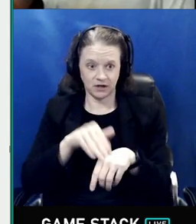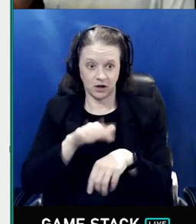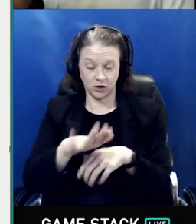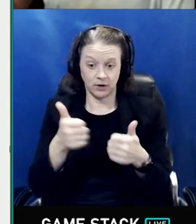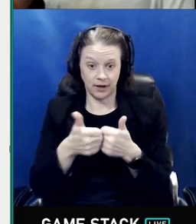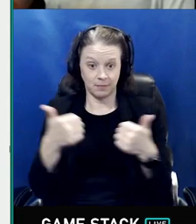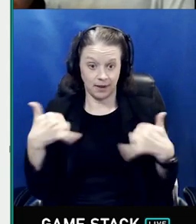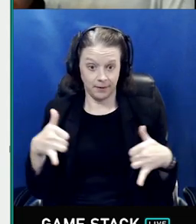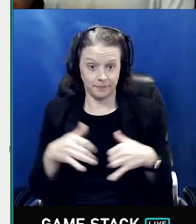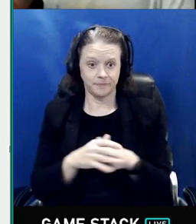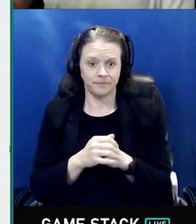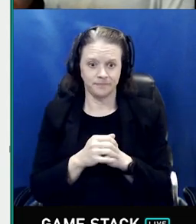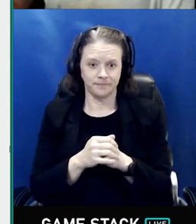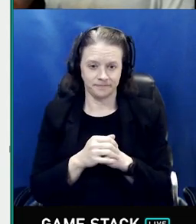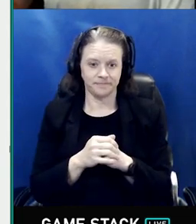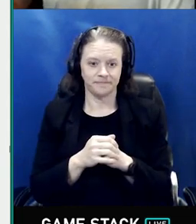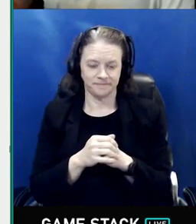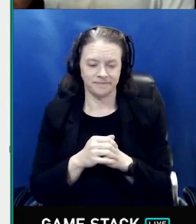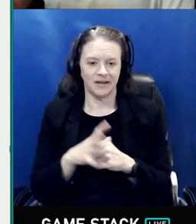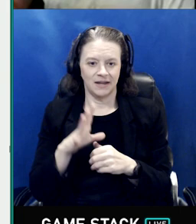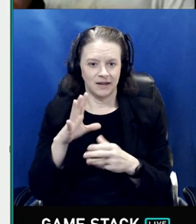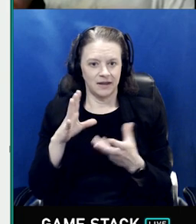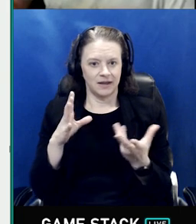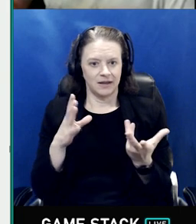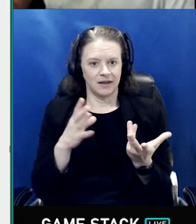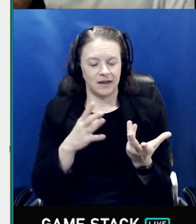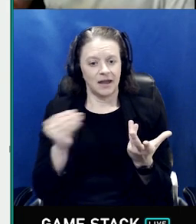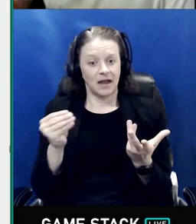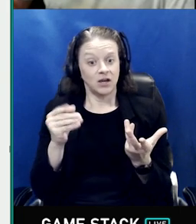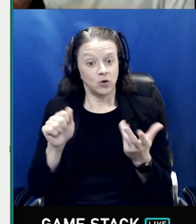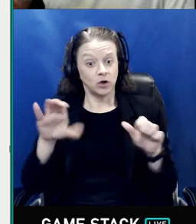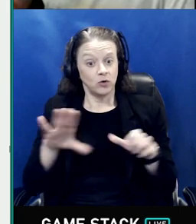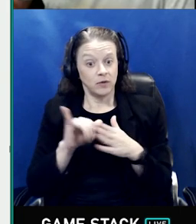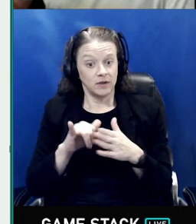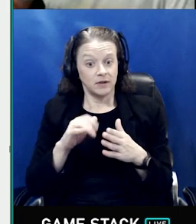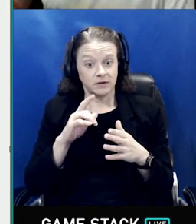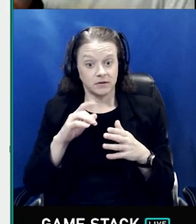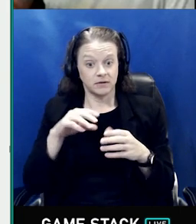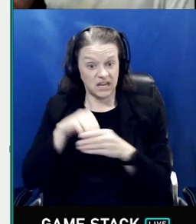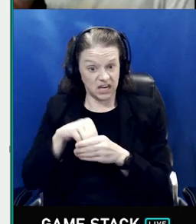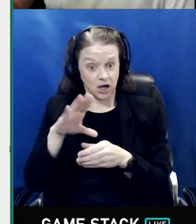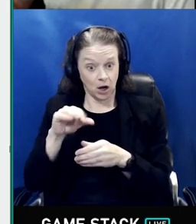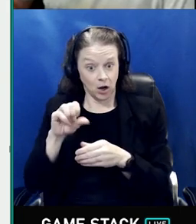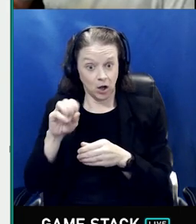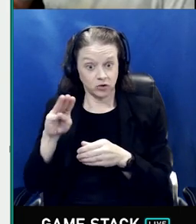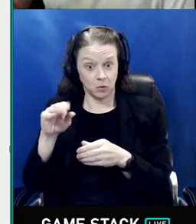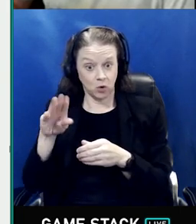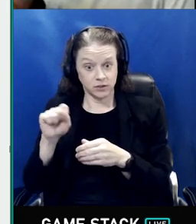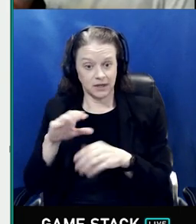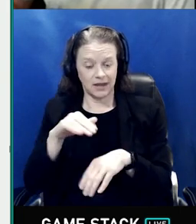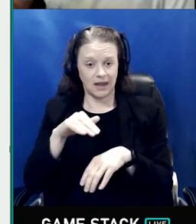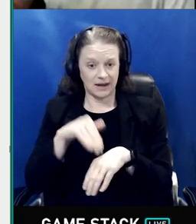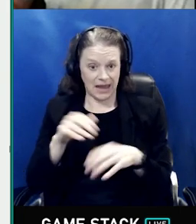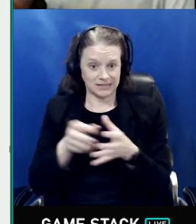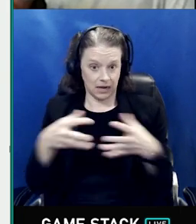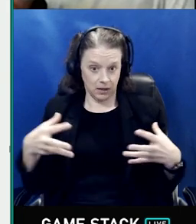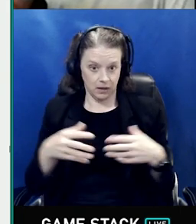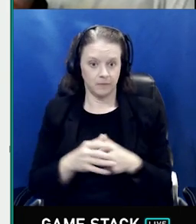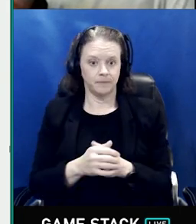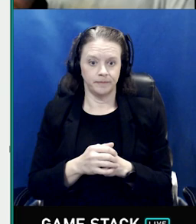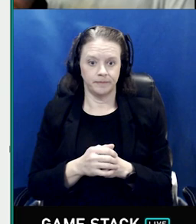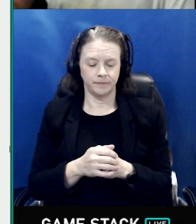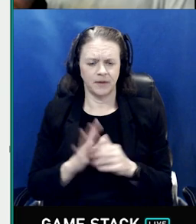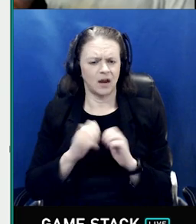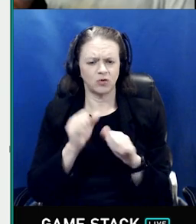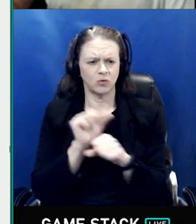your operational gameplay in Cosmos and at scale. So let me show you how this works. First, data you write to